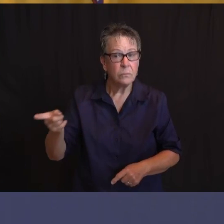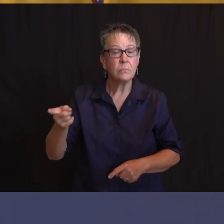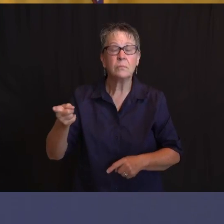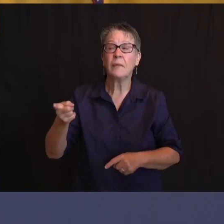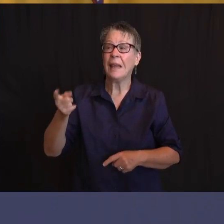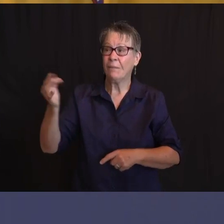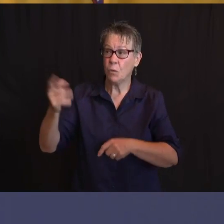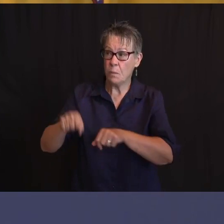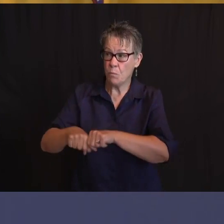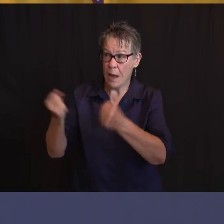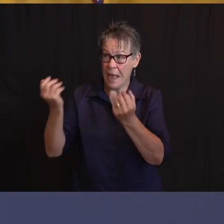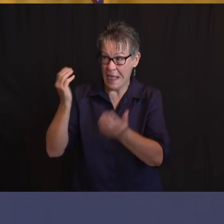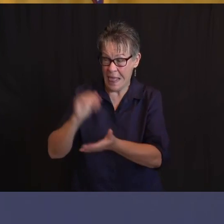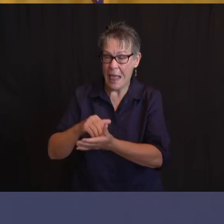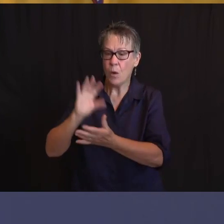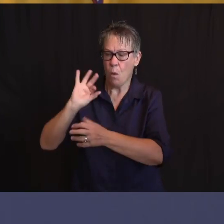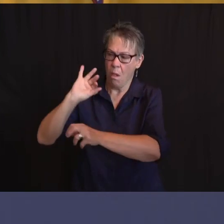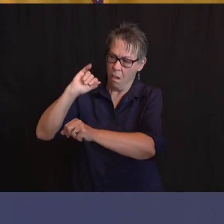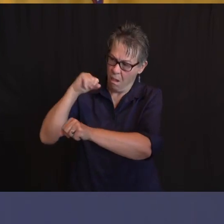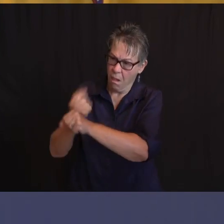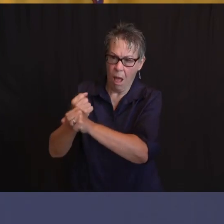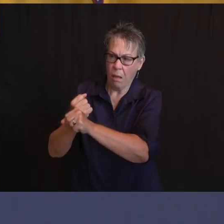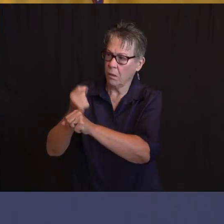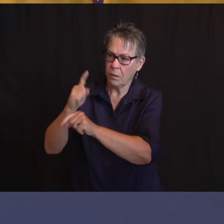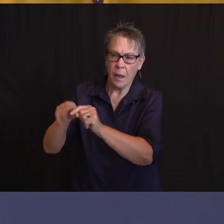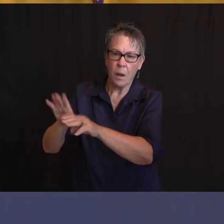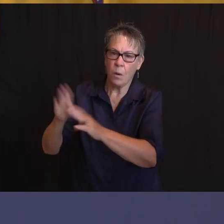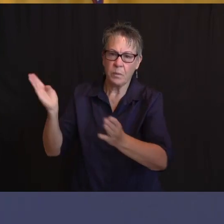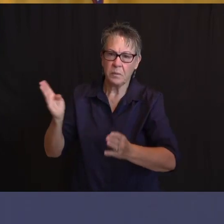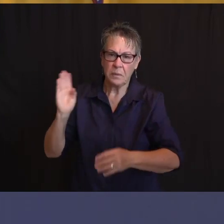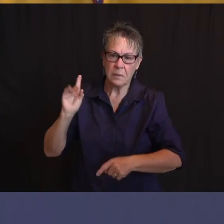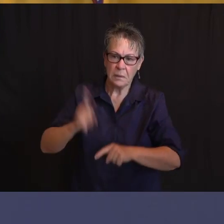Yeah, this is not showing bluster for the sake of bluster.